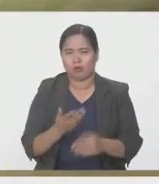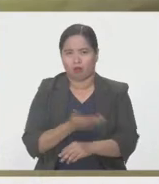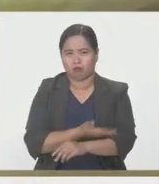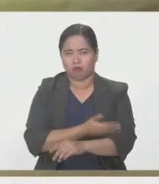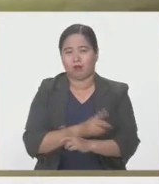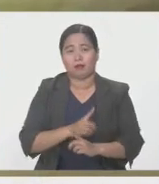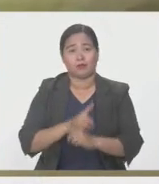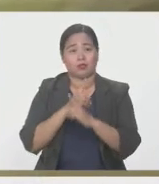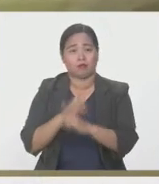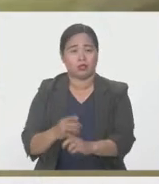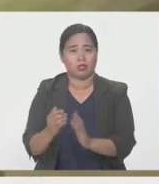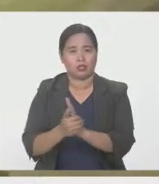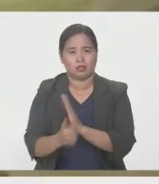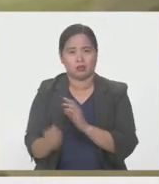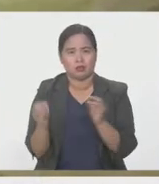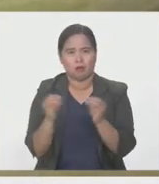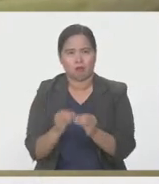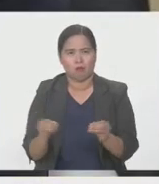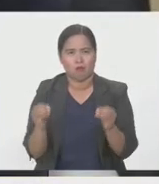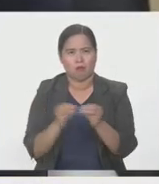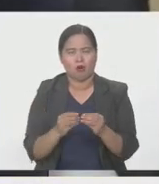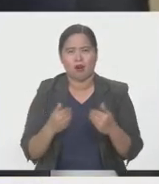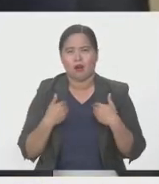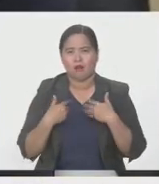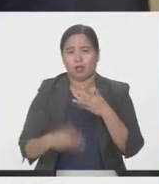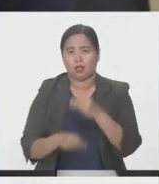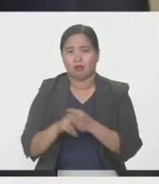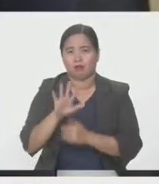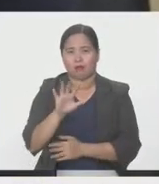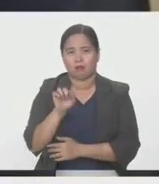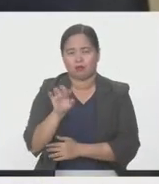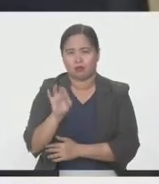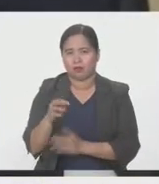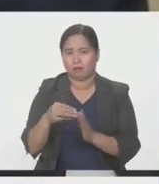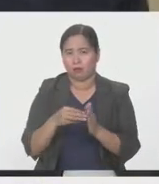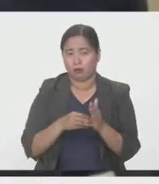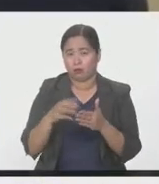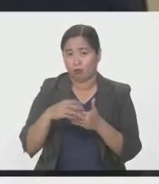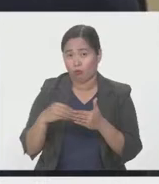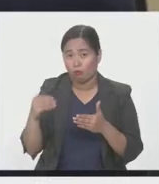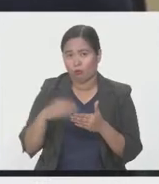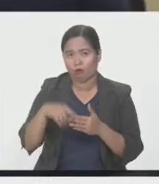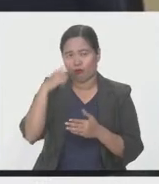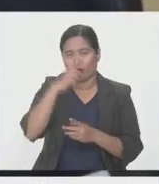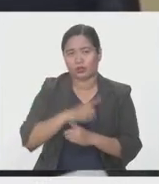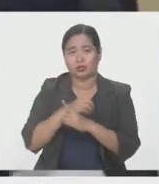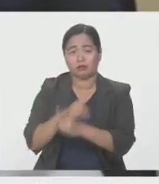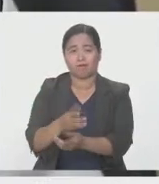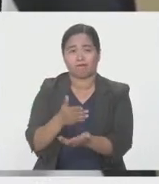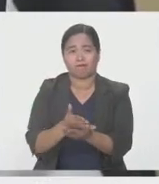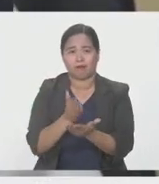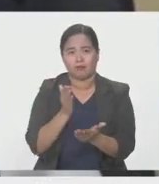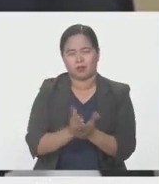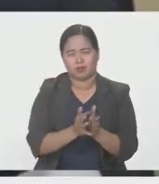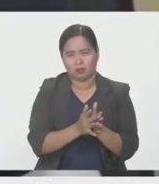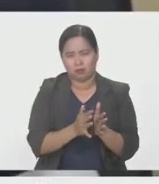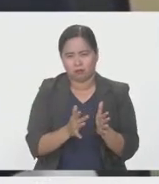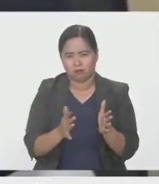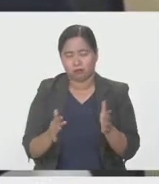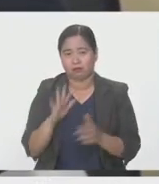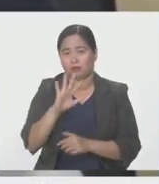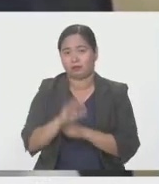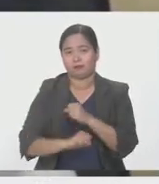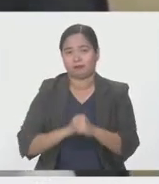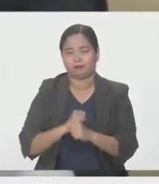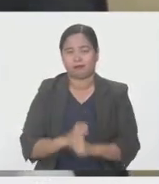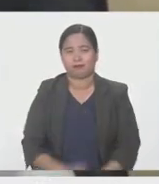defense capabilities further by allocating an additional $5.9 billion to its defense budget over the next